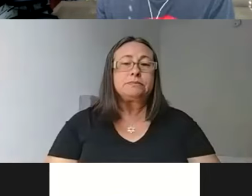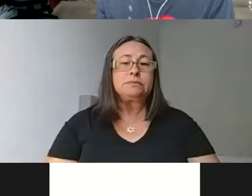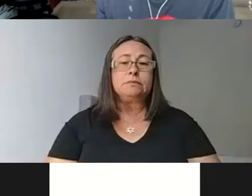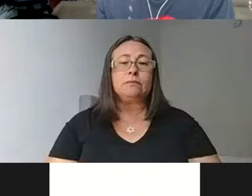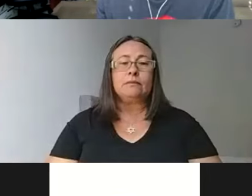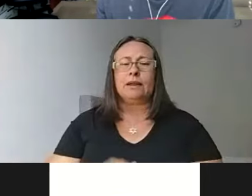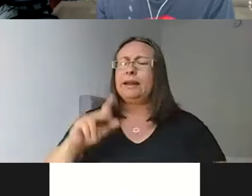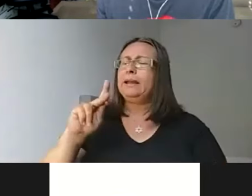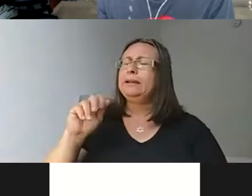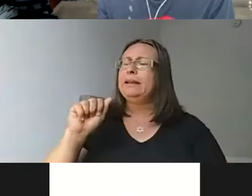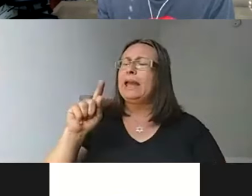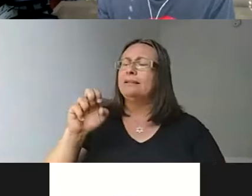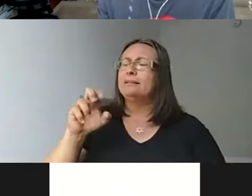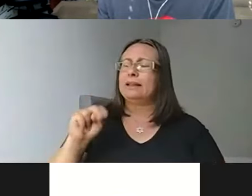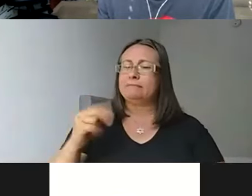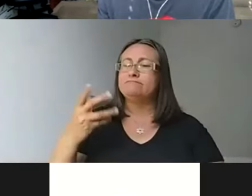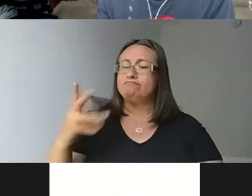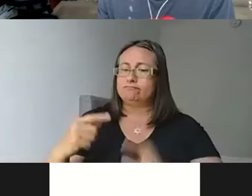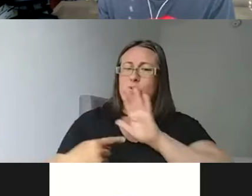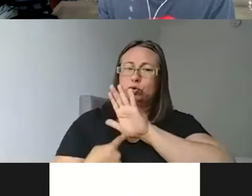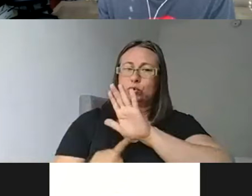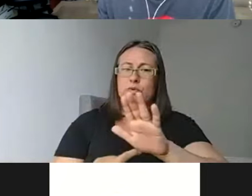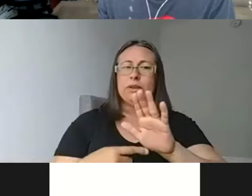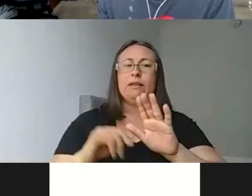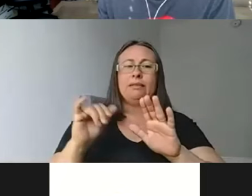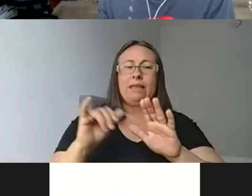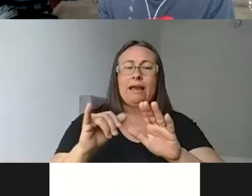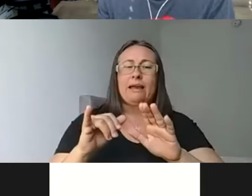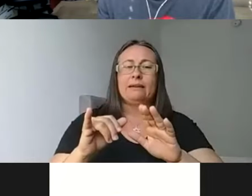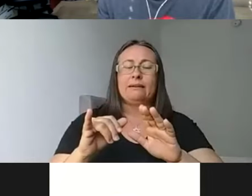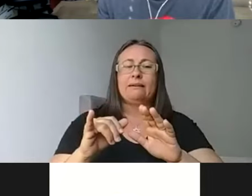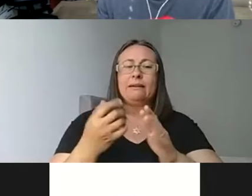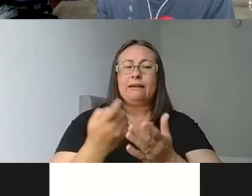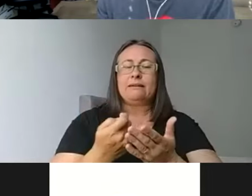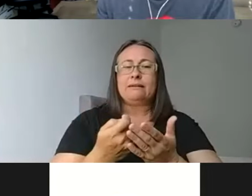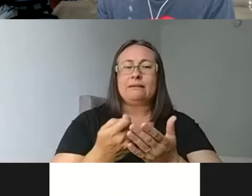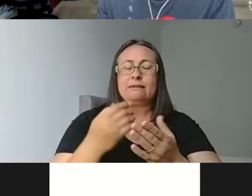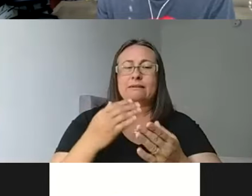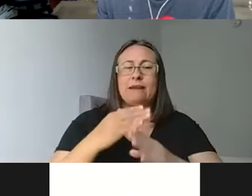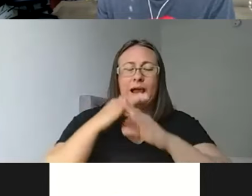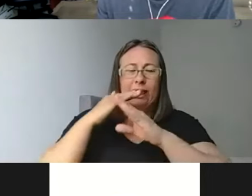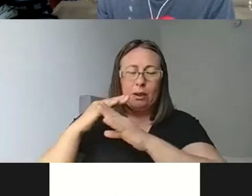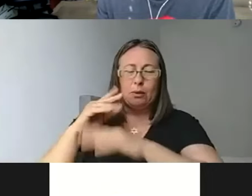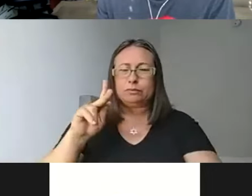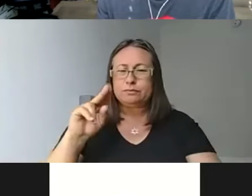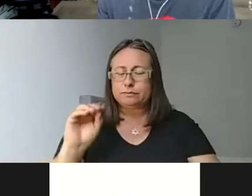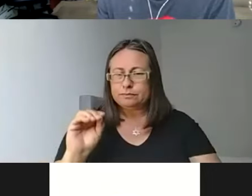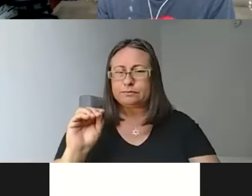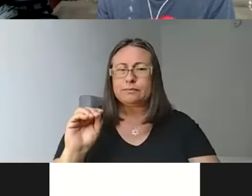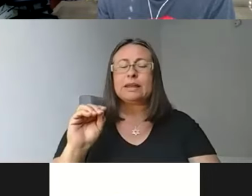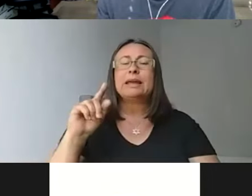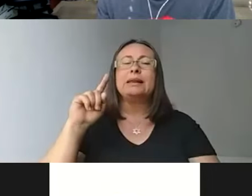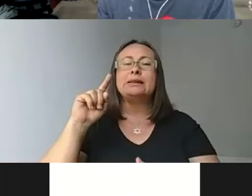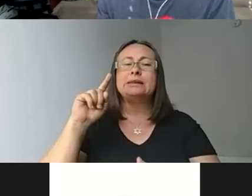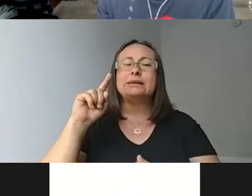Caitlin had actually shown that just like knocking out smooth-end gets rid of oligodendrocytes, it also decreases the ability